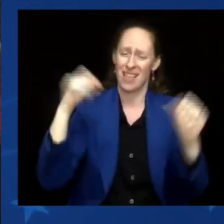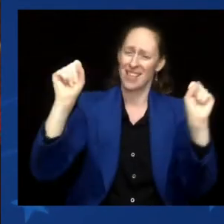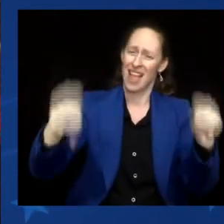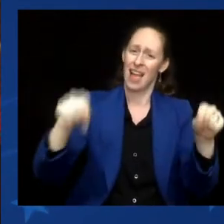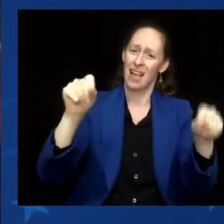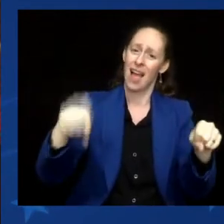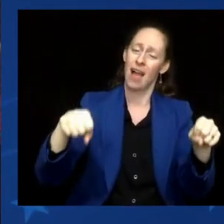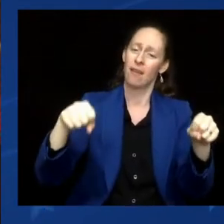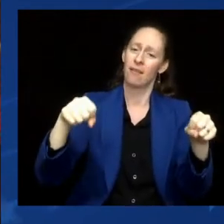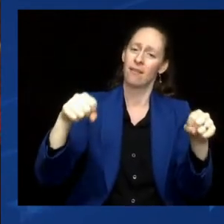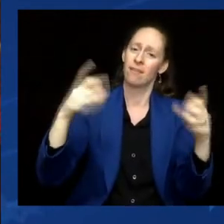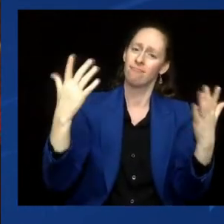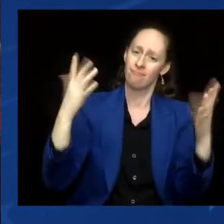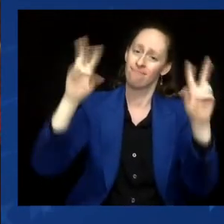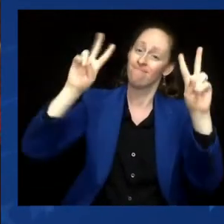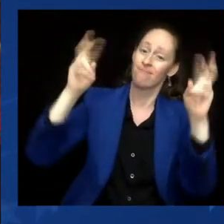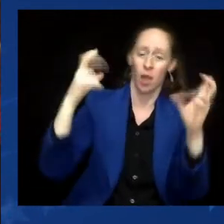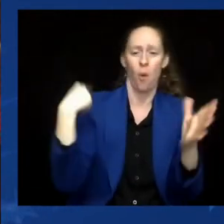And yet,